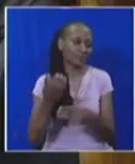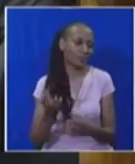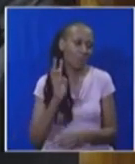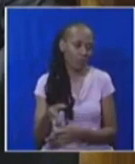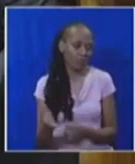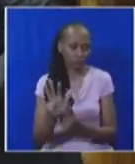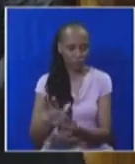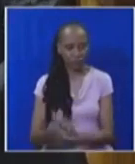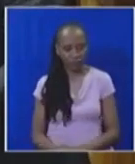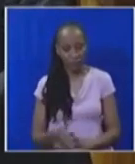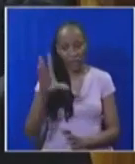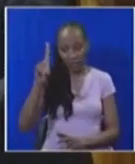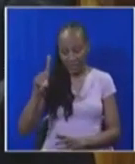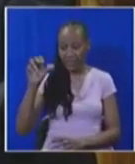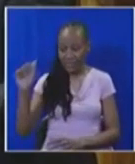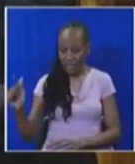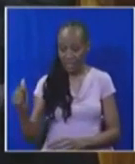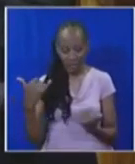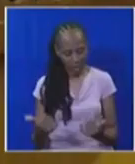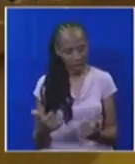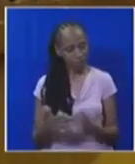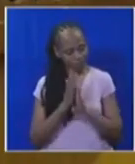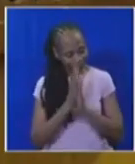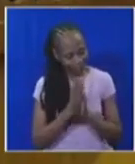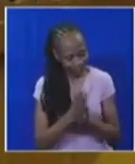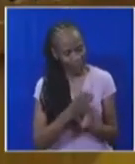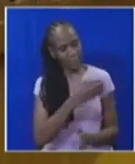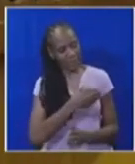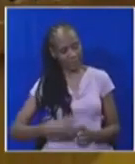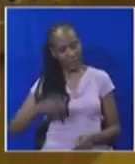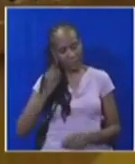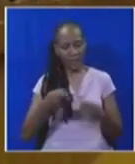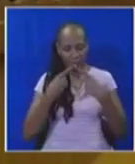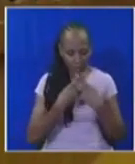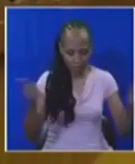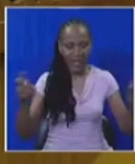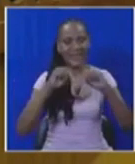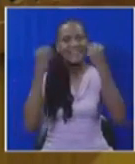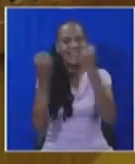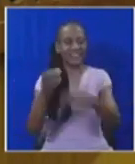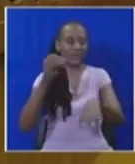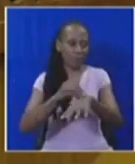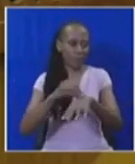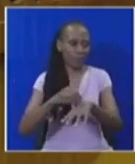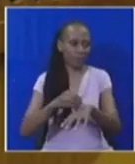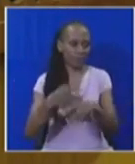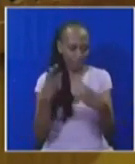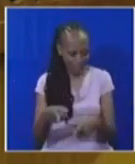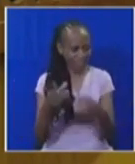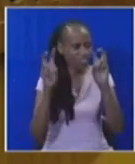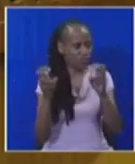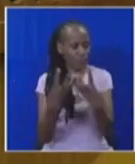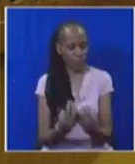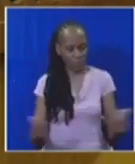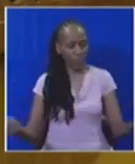The Democratic Alliance therefore renews its call for President Zuma to declare this drought a national disaster in order for all departments